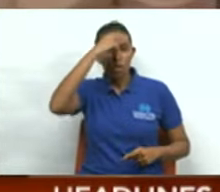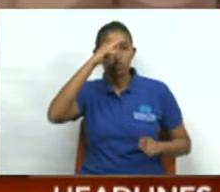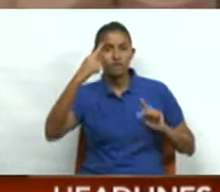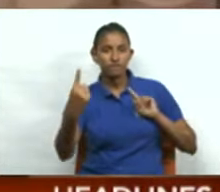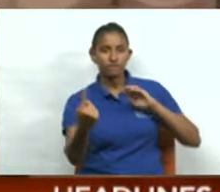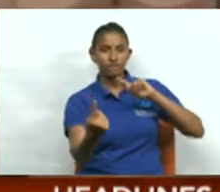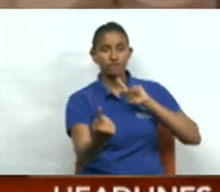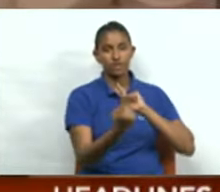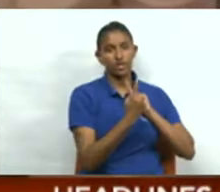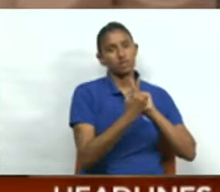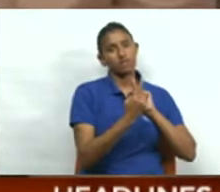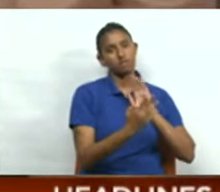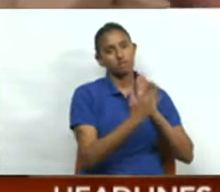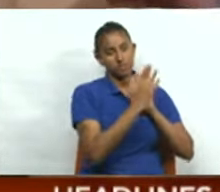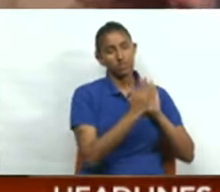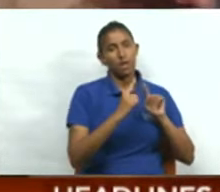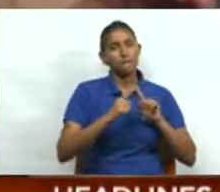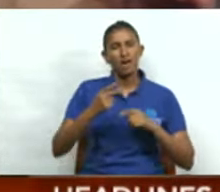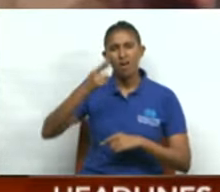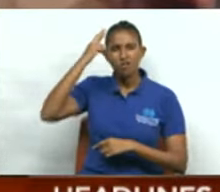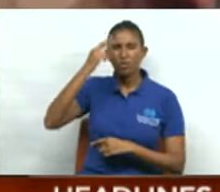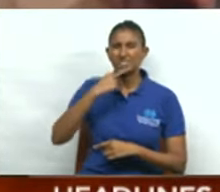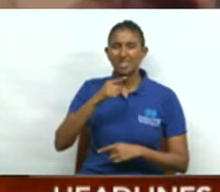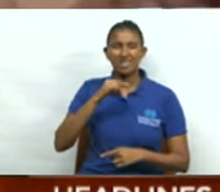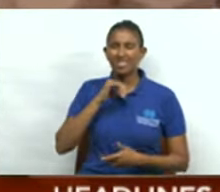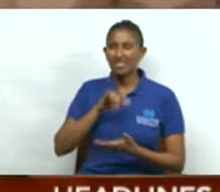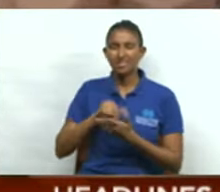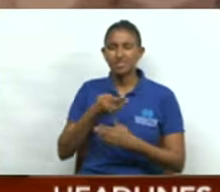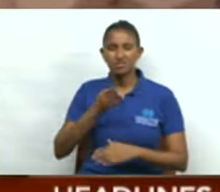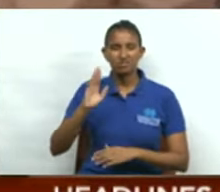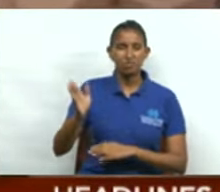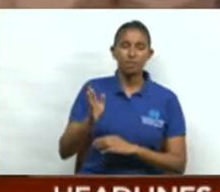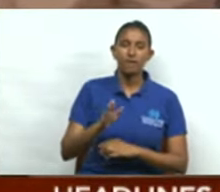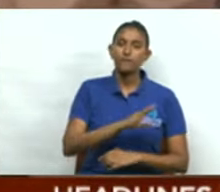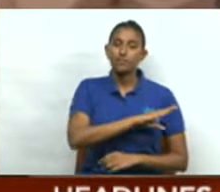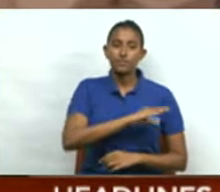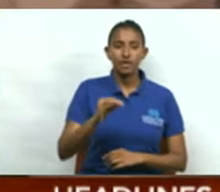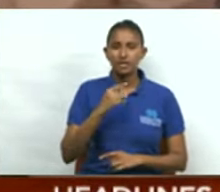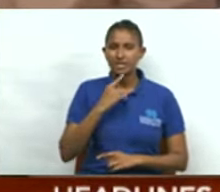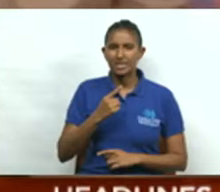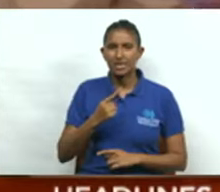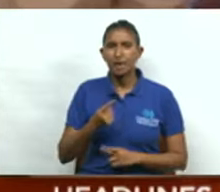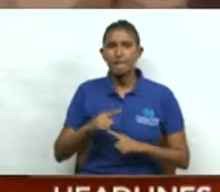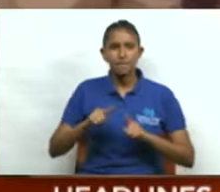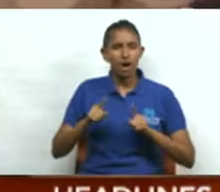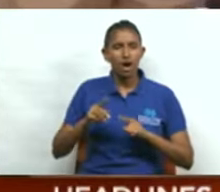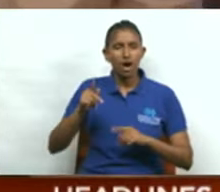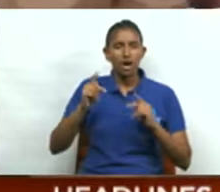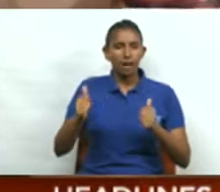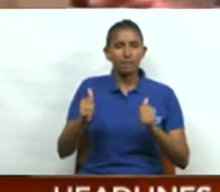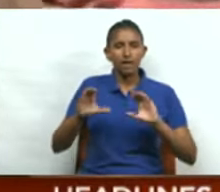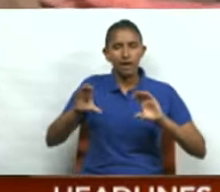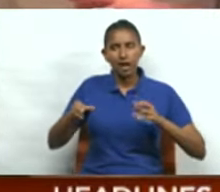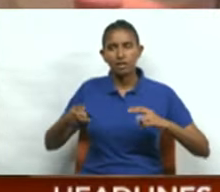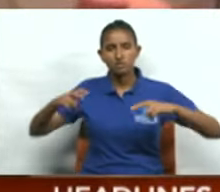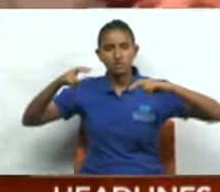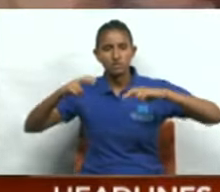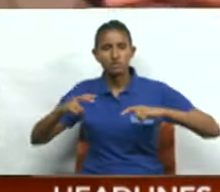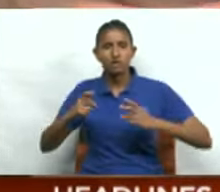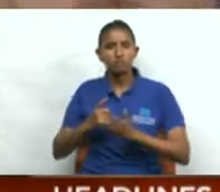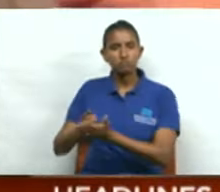Prasad Bisesa for making time for St. Lucia's opposition leader, whom he said has no moral authority to advise this